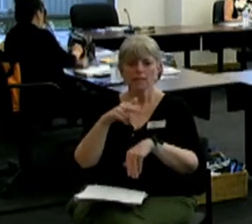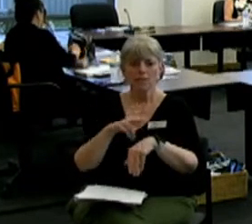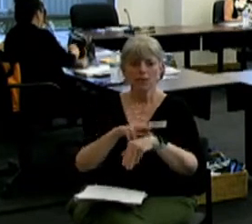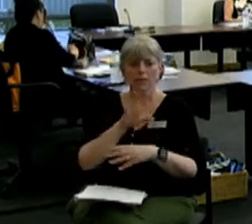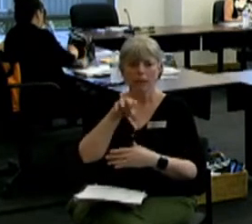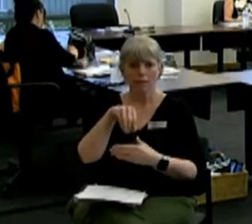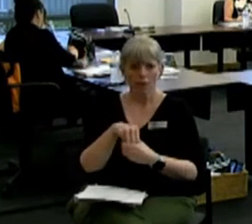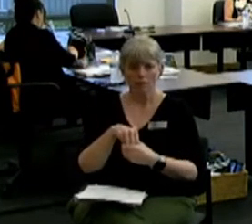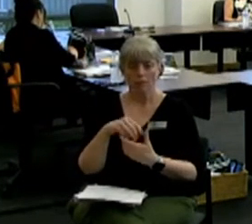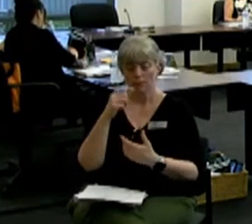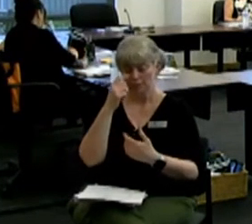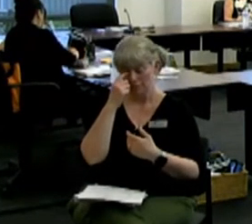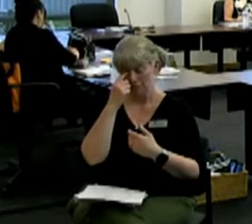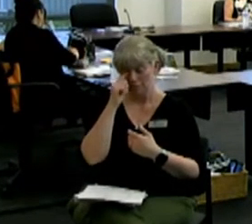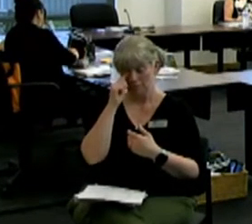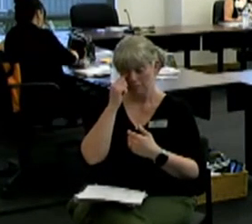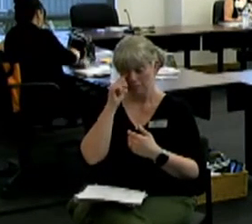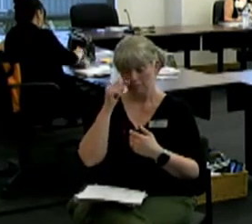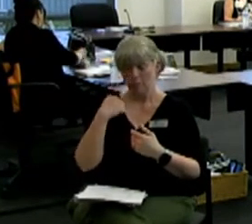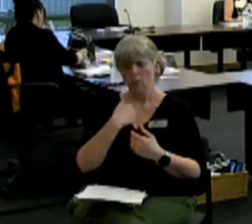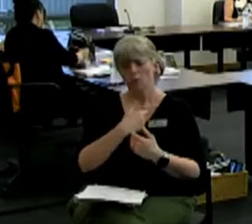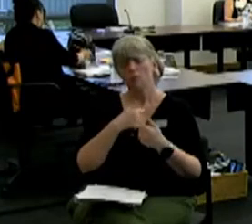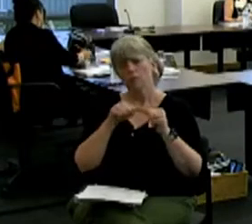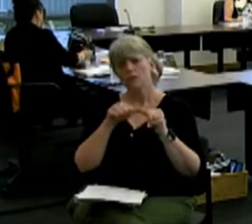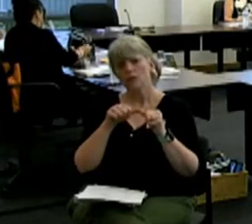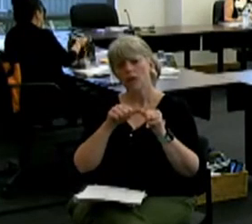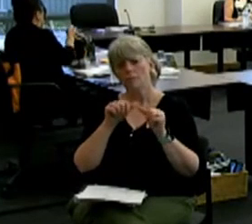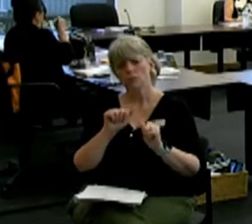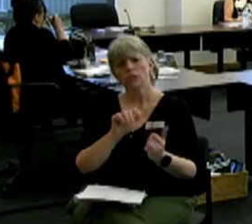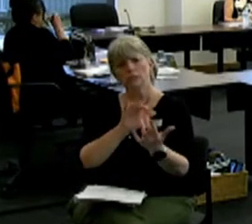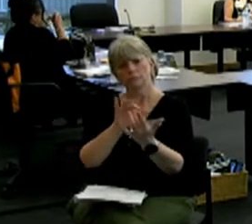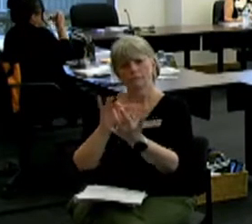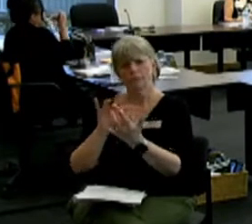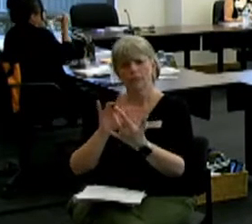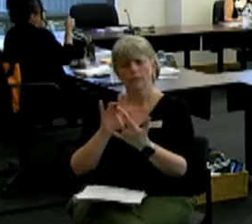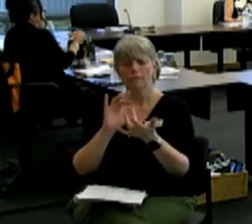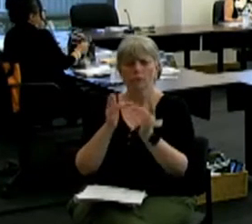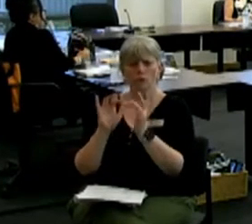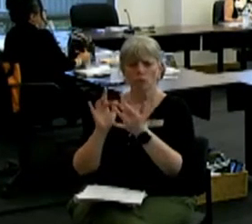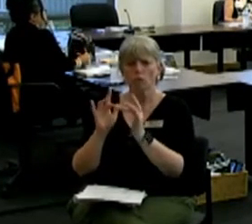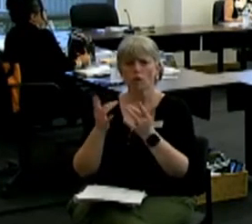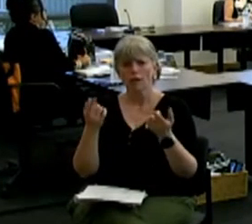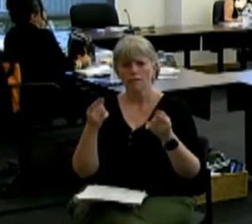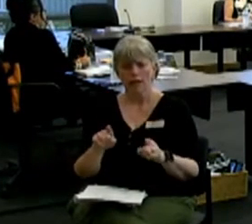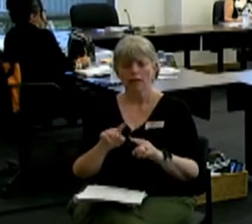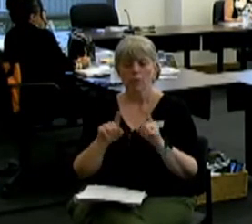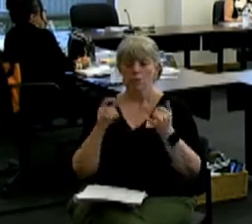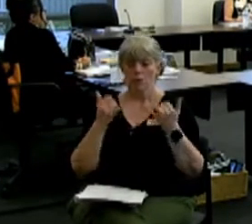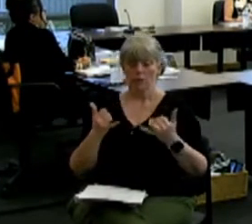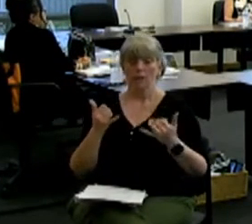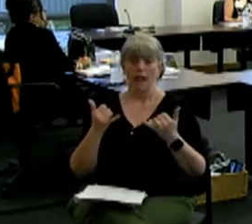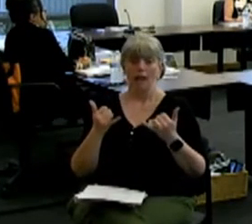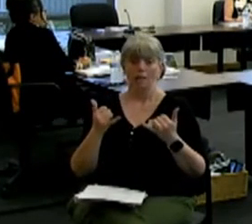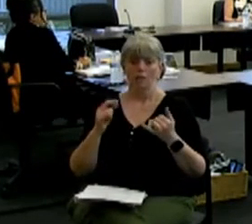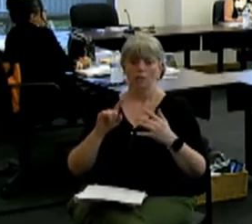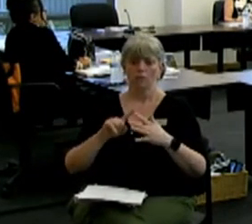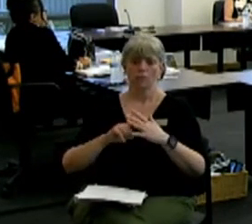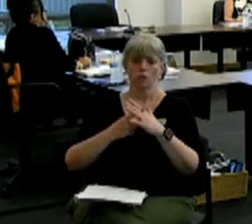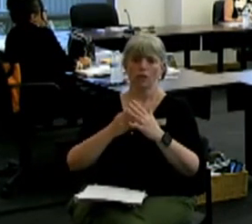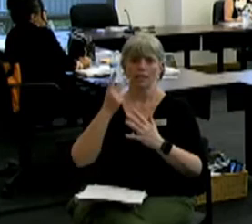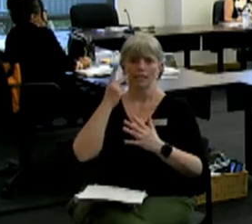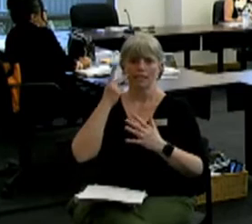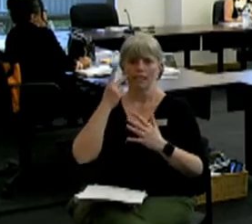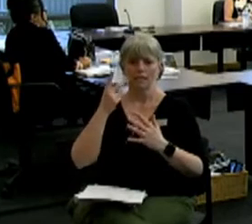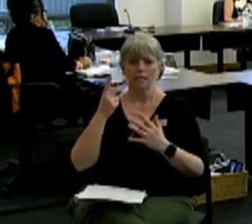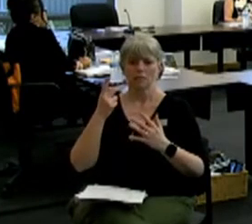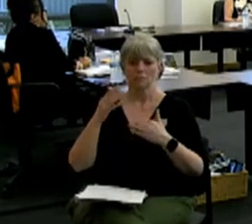involved with. And so we were still able to stay connected. We did a couple virtual things, but really now is when I'm starting to see the